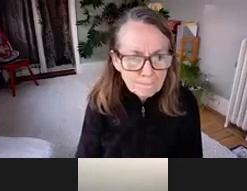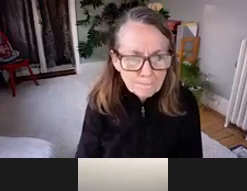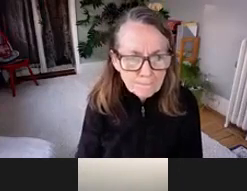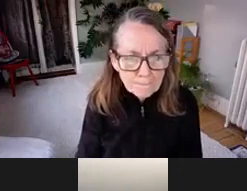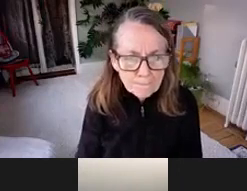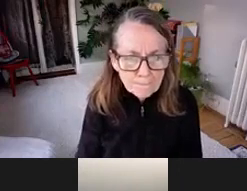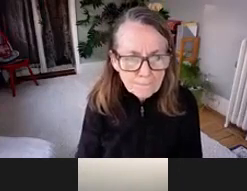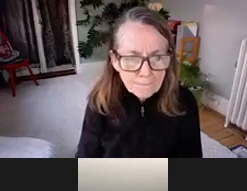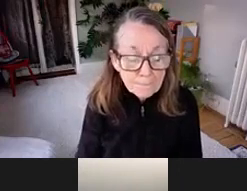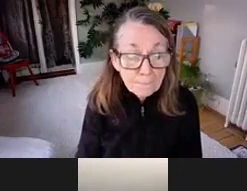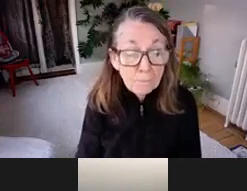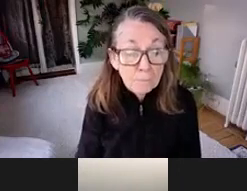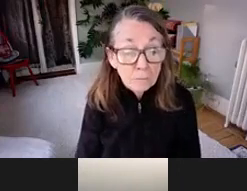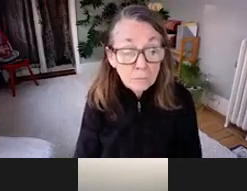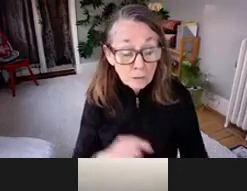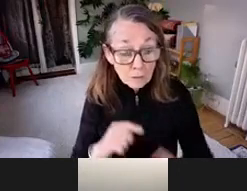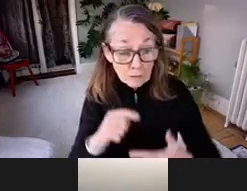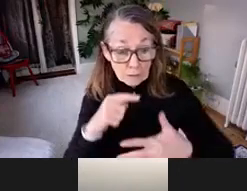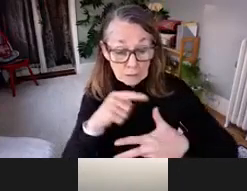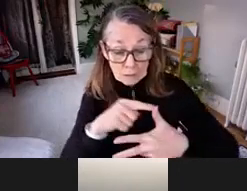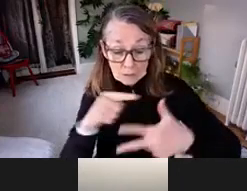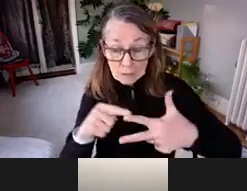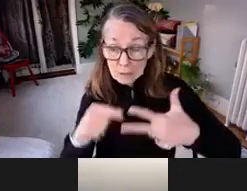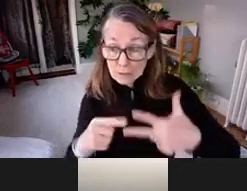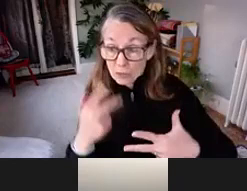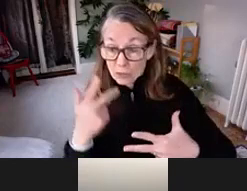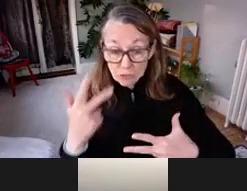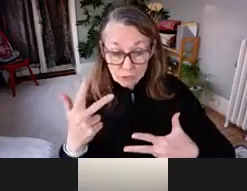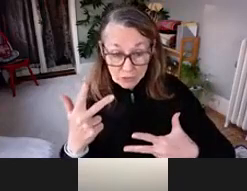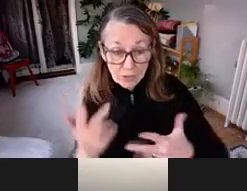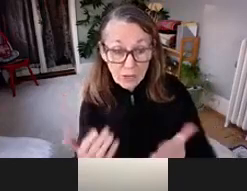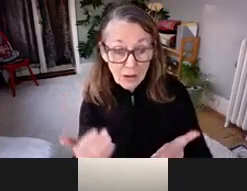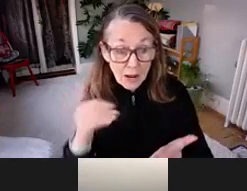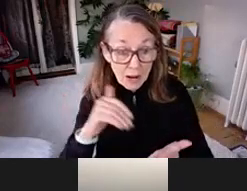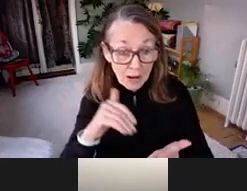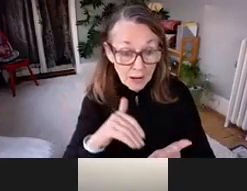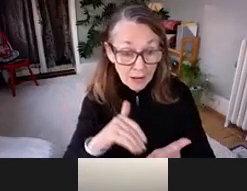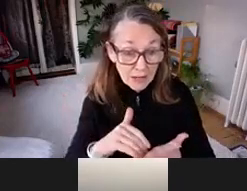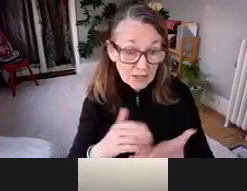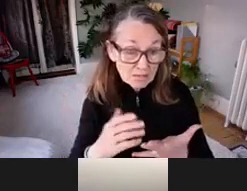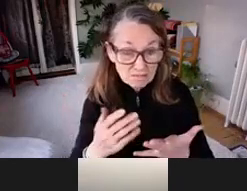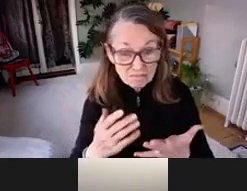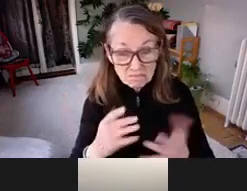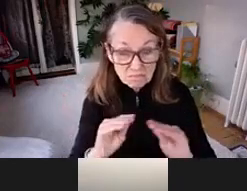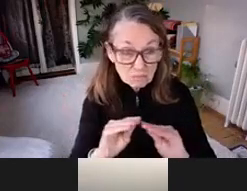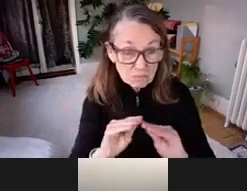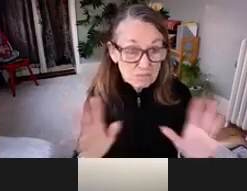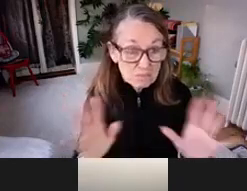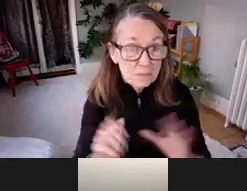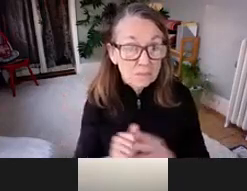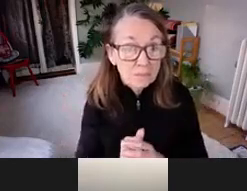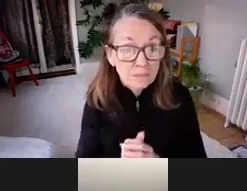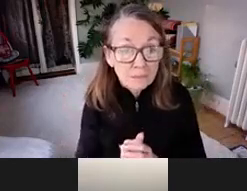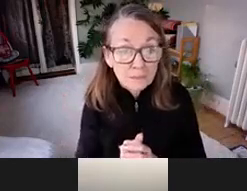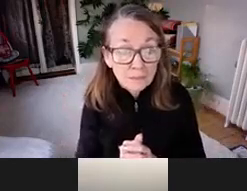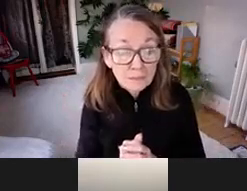And then the first 3 bullet points, again, also pretty straightforward. We really spent a